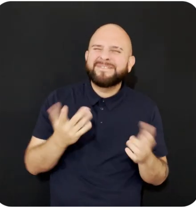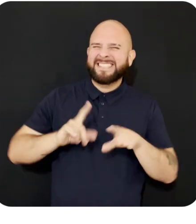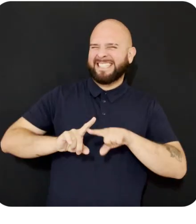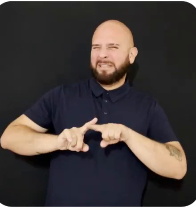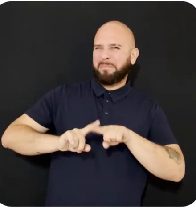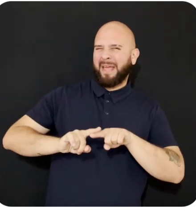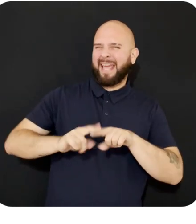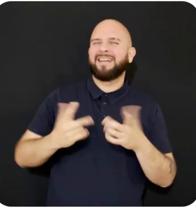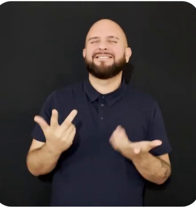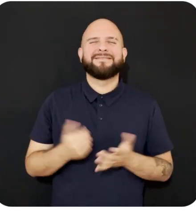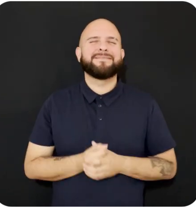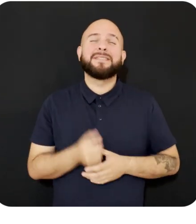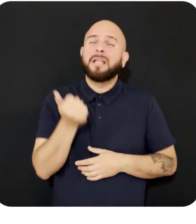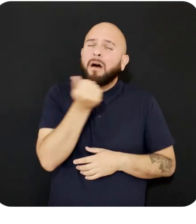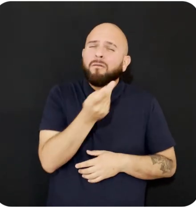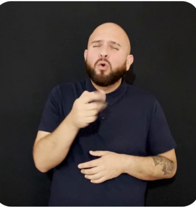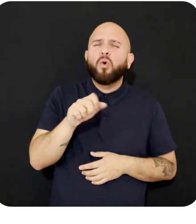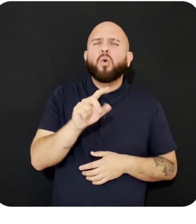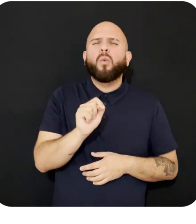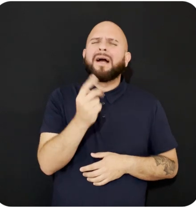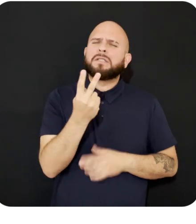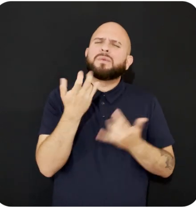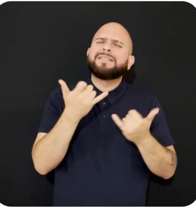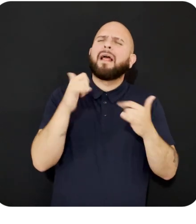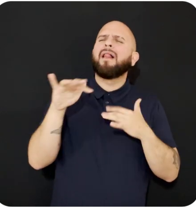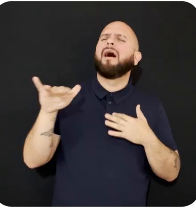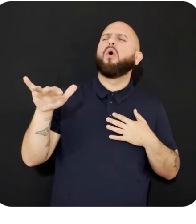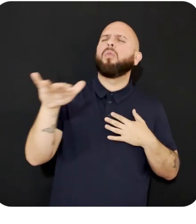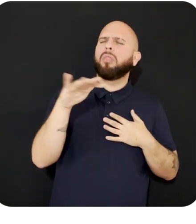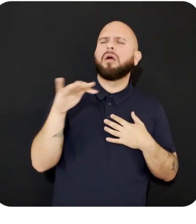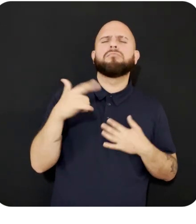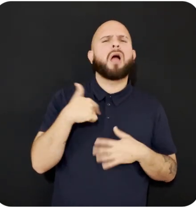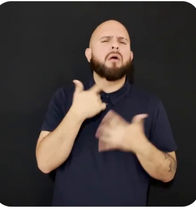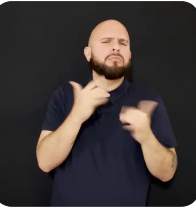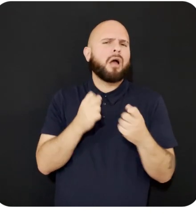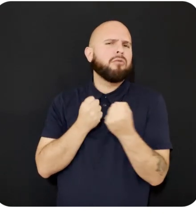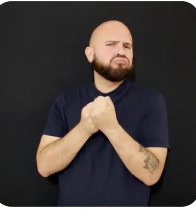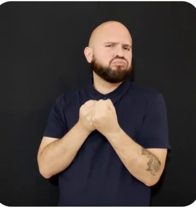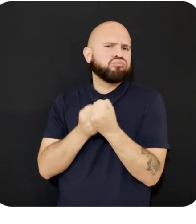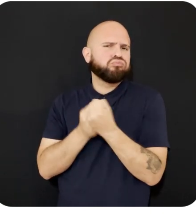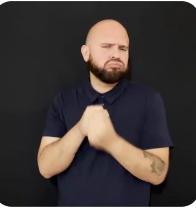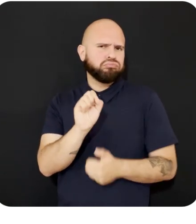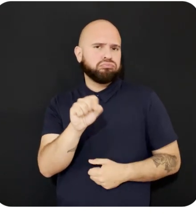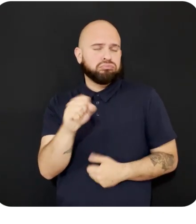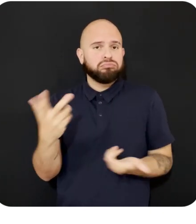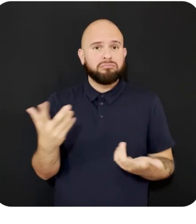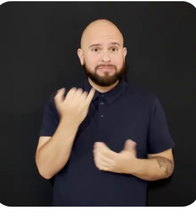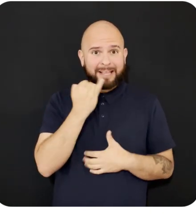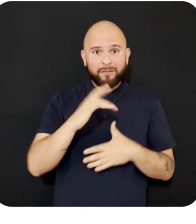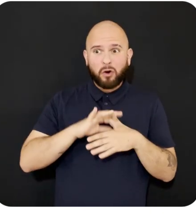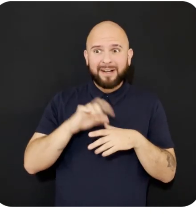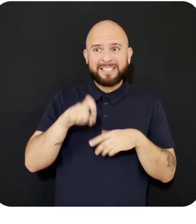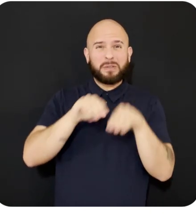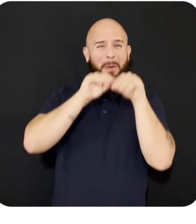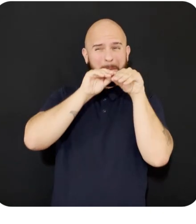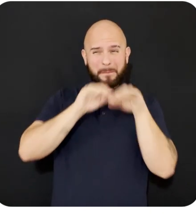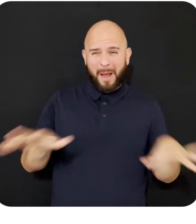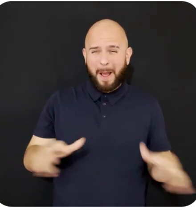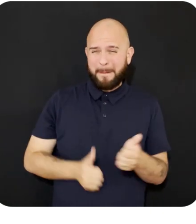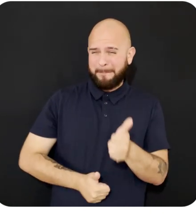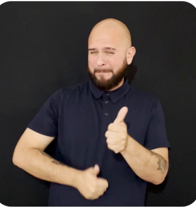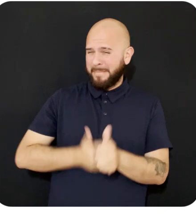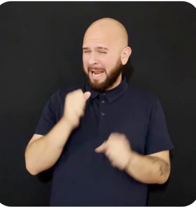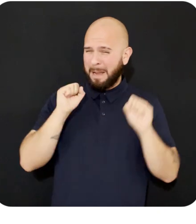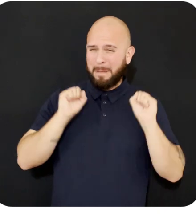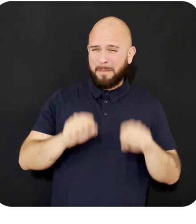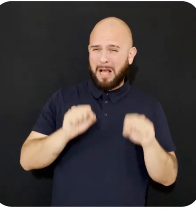depends. There are quite a few Quest 2 headsets out there, and we're continuing to support it. If your title needs to reach as many people as